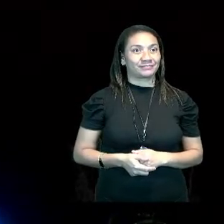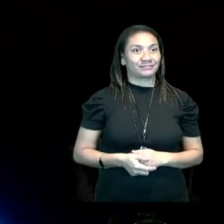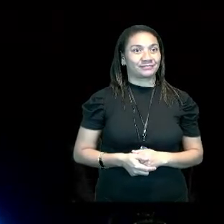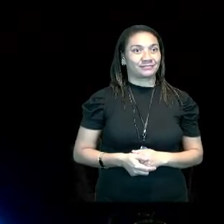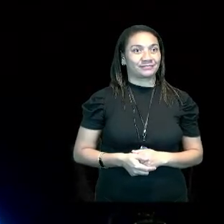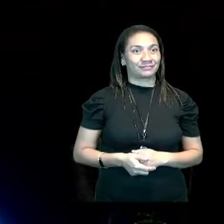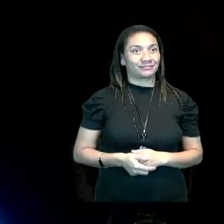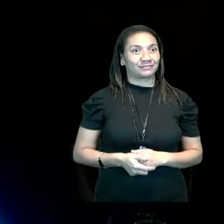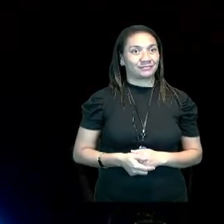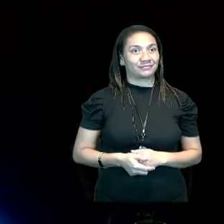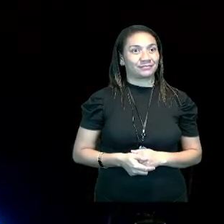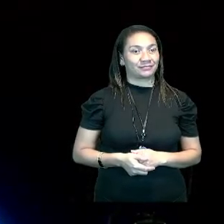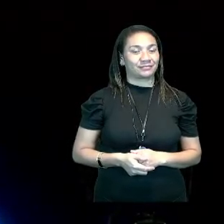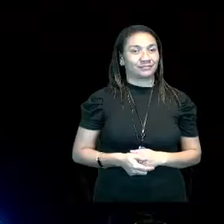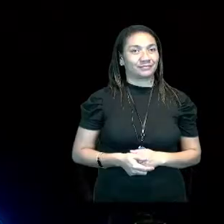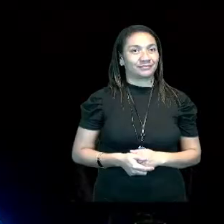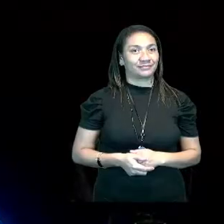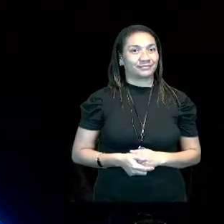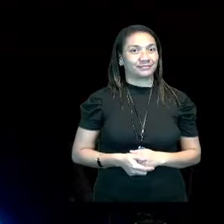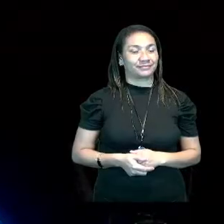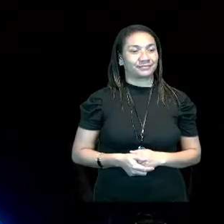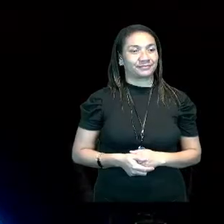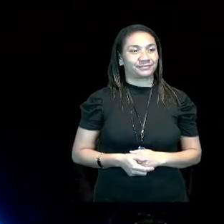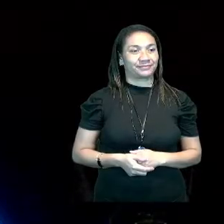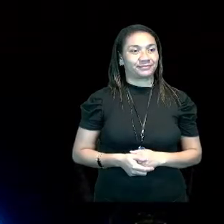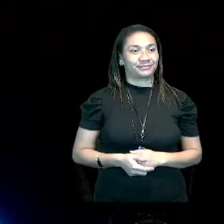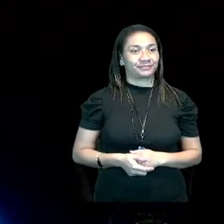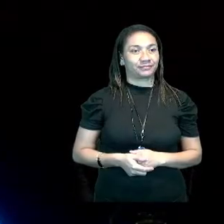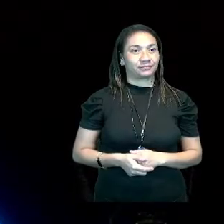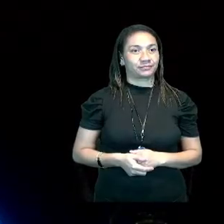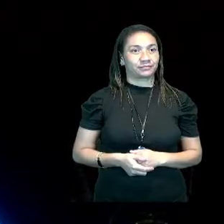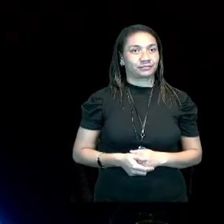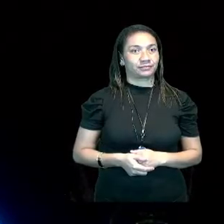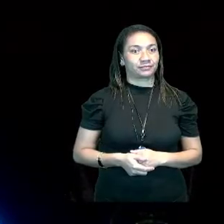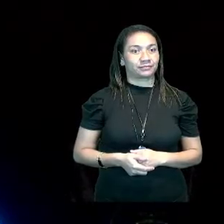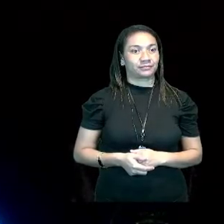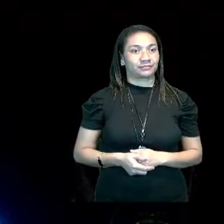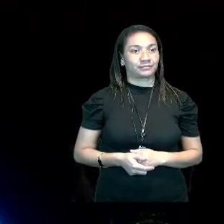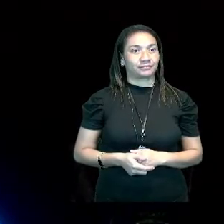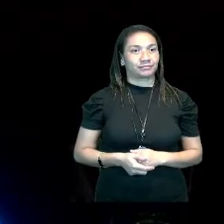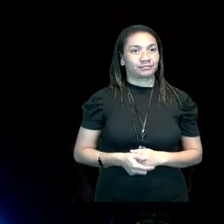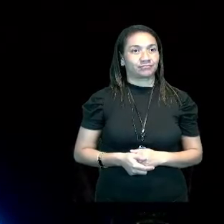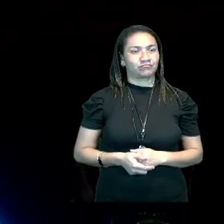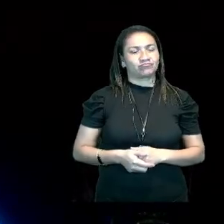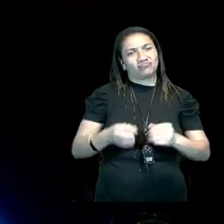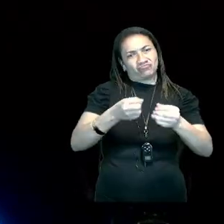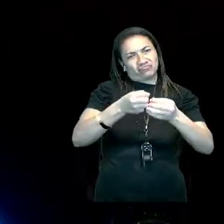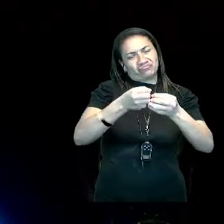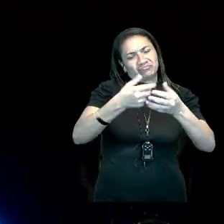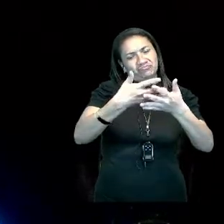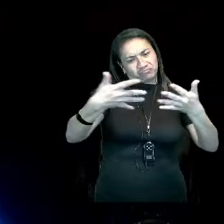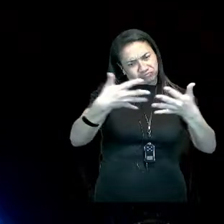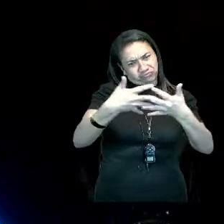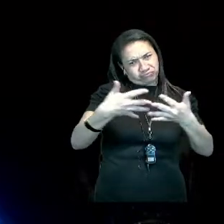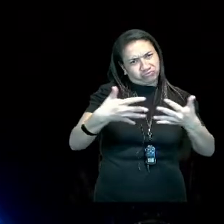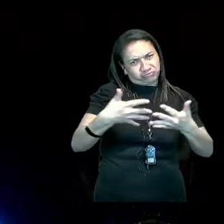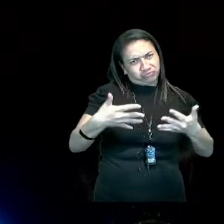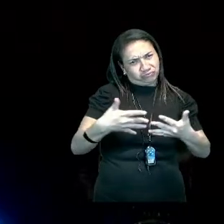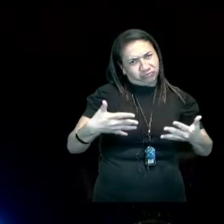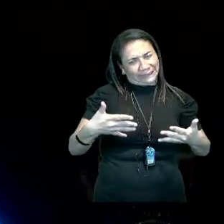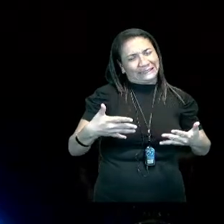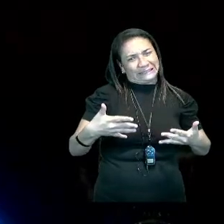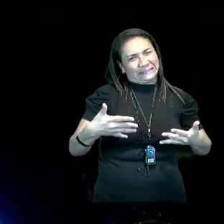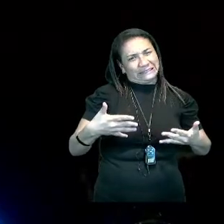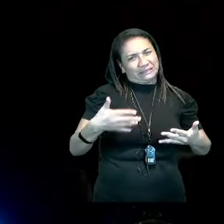So I had a longer text, and I've cut it in half, I think,